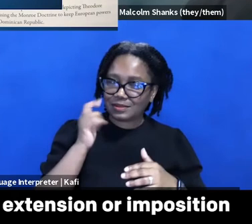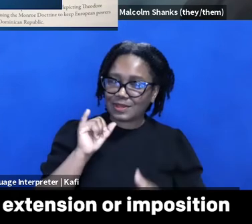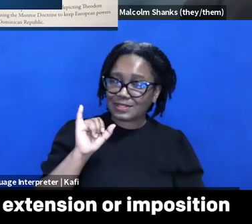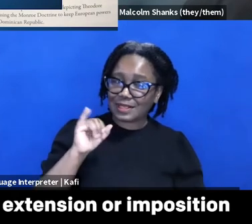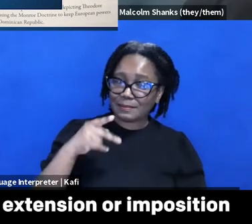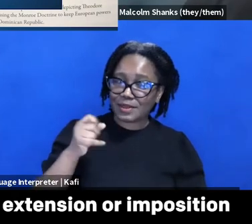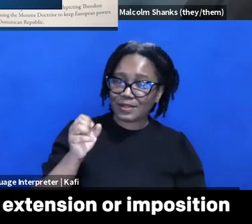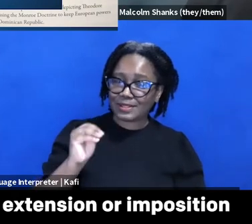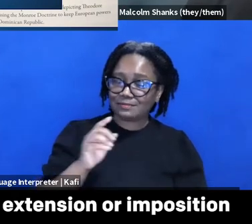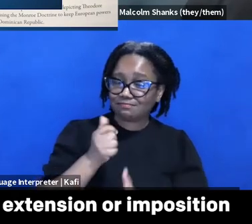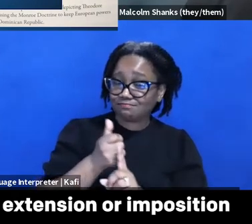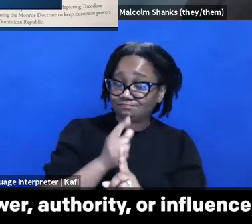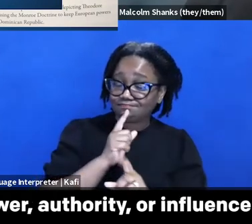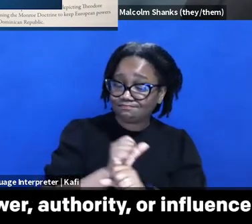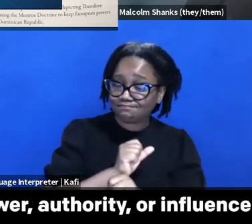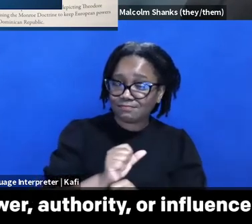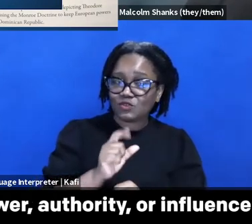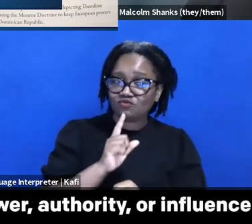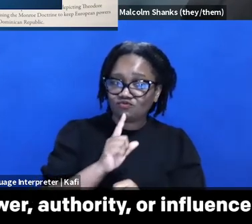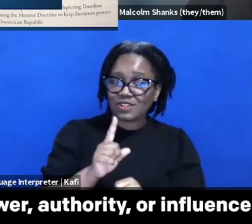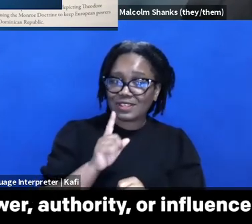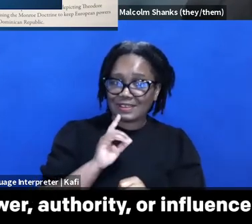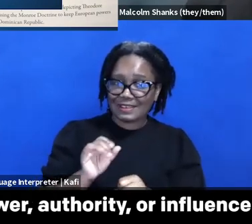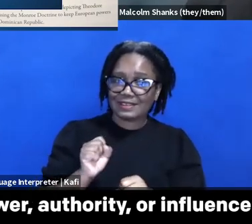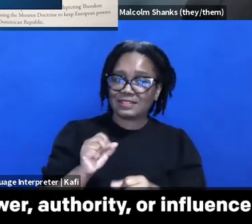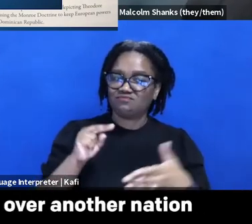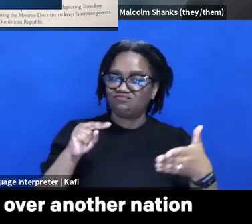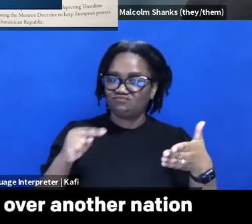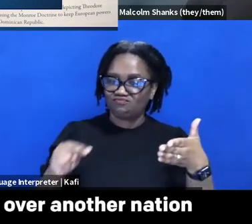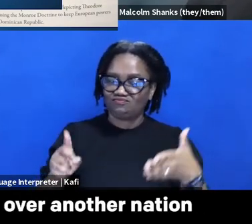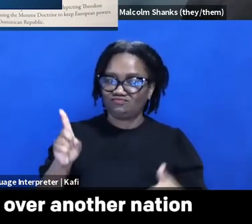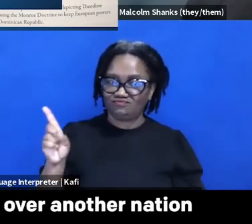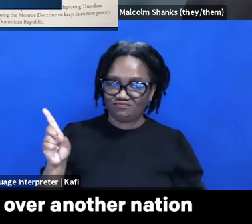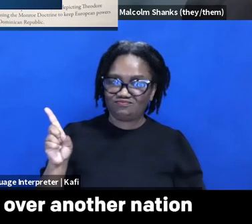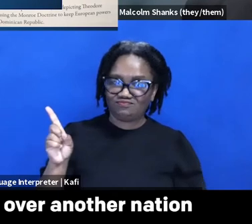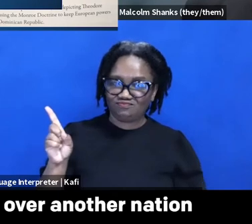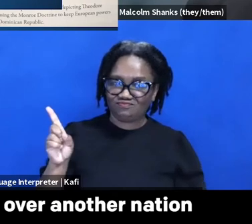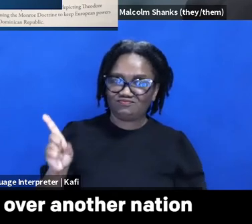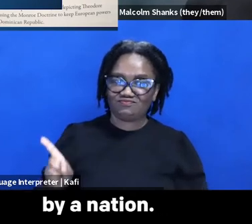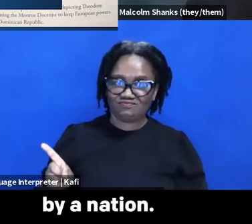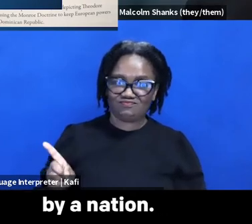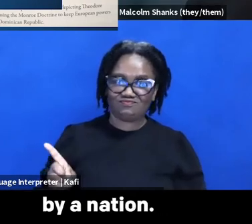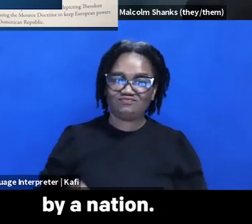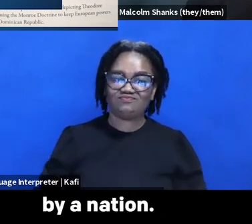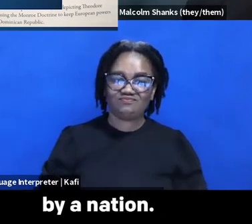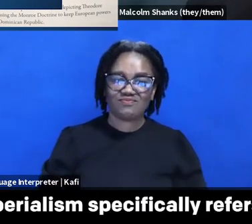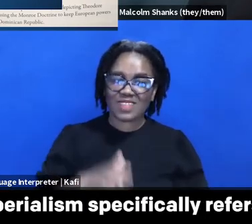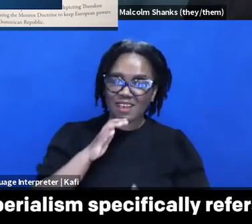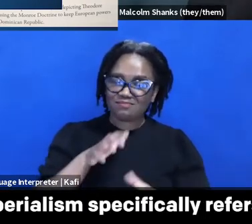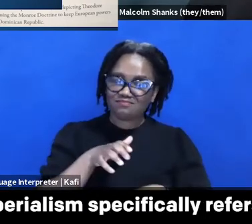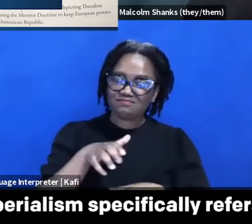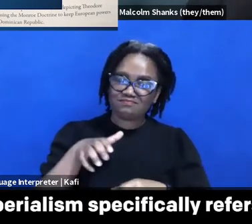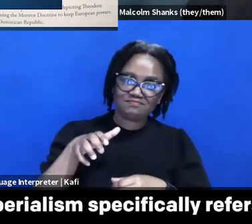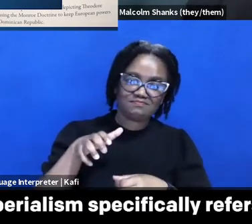the extension or imposition of power, authority, or influence over another nation by a nation.